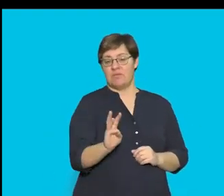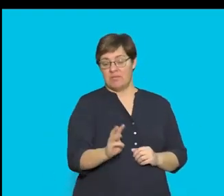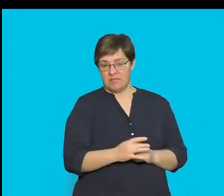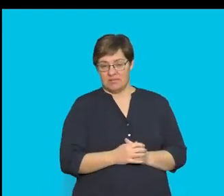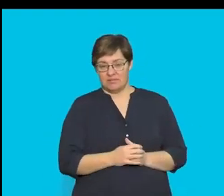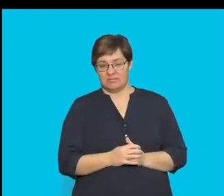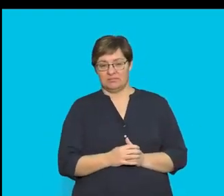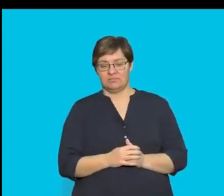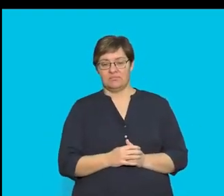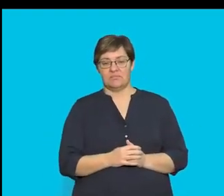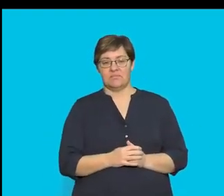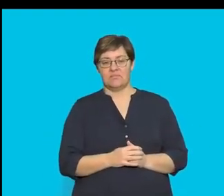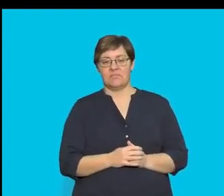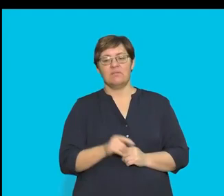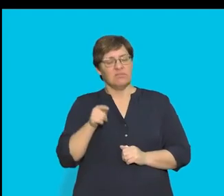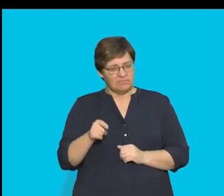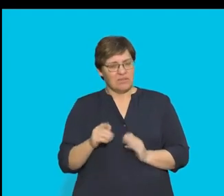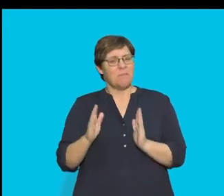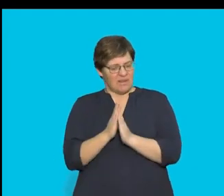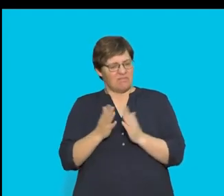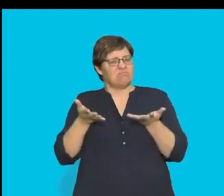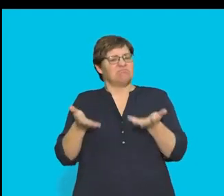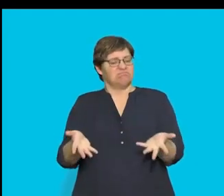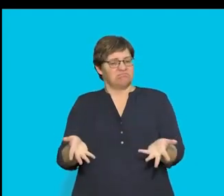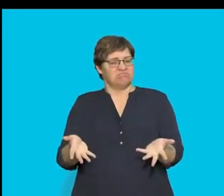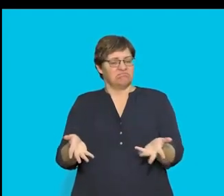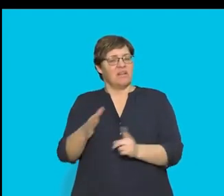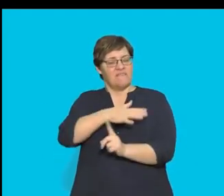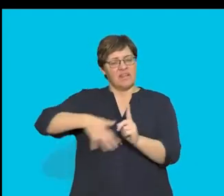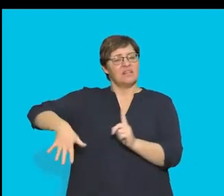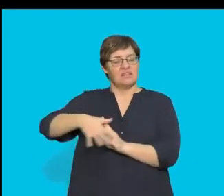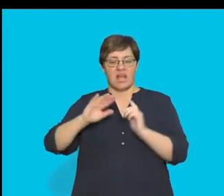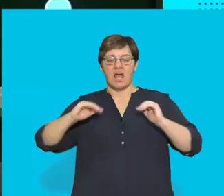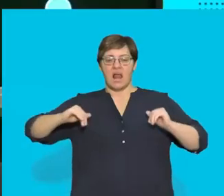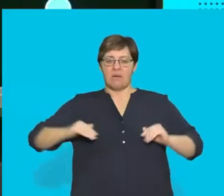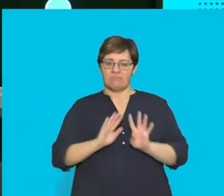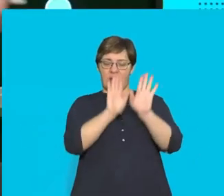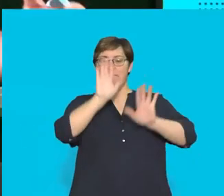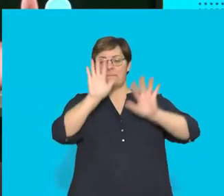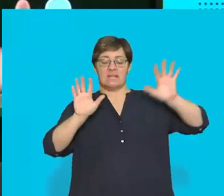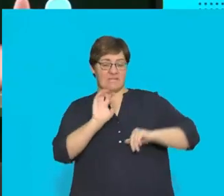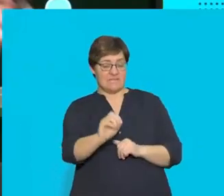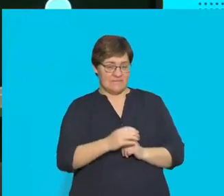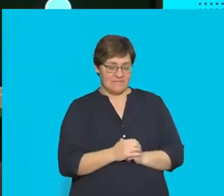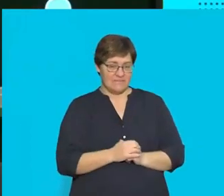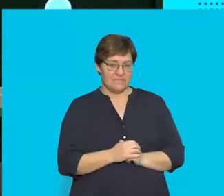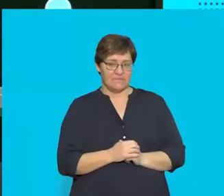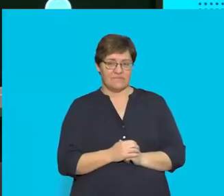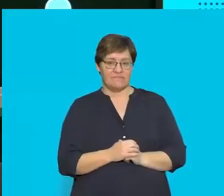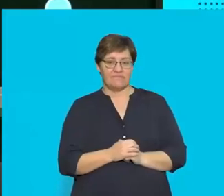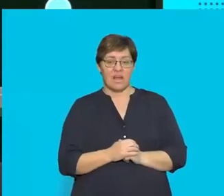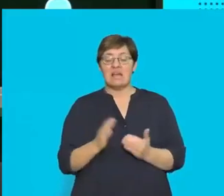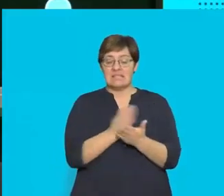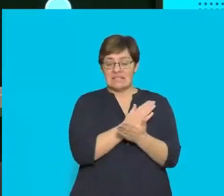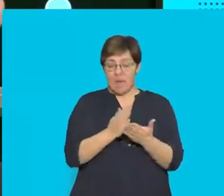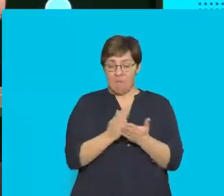And that's what a magnetic field is. It has a certain shape, a certain pattern. It's strong in some places, it's weak in